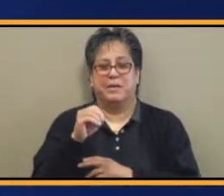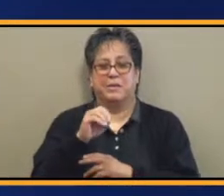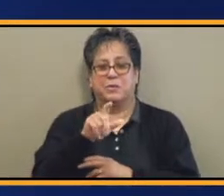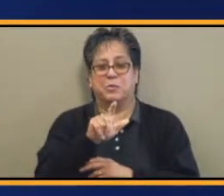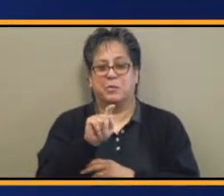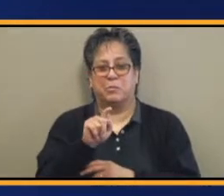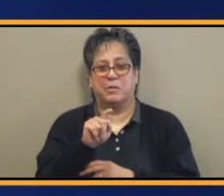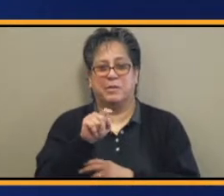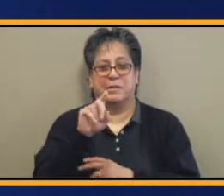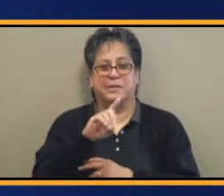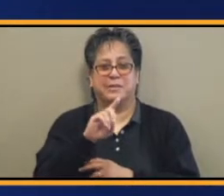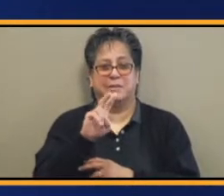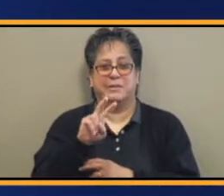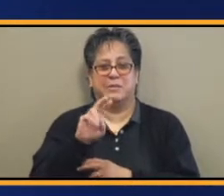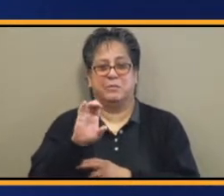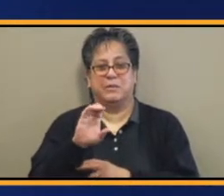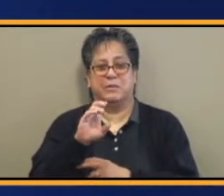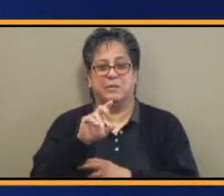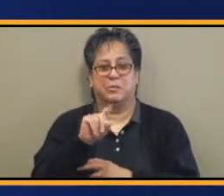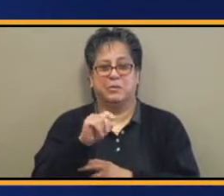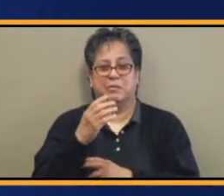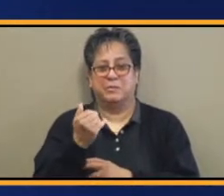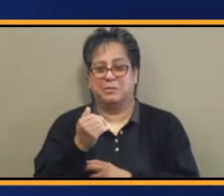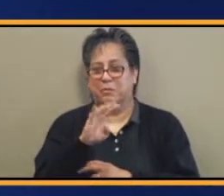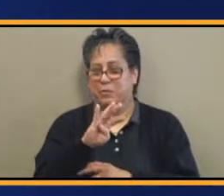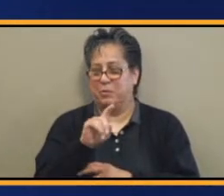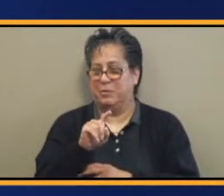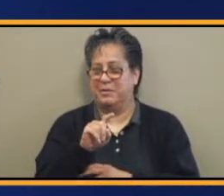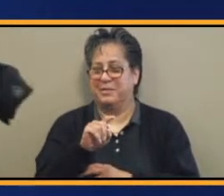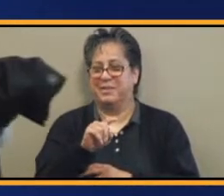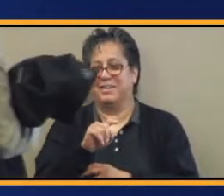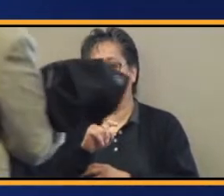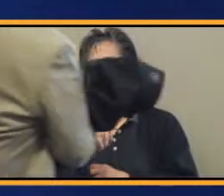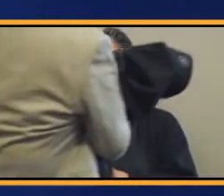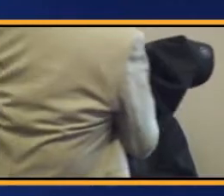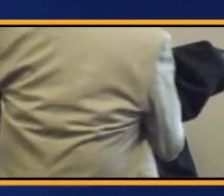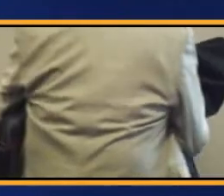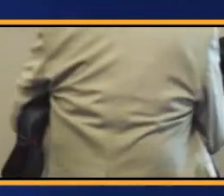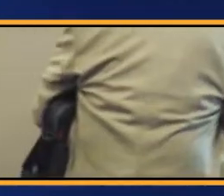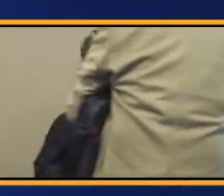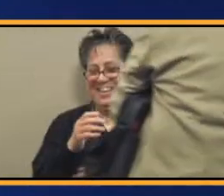2021, DCV 1549, PL number